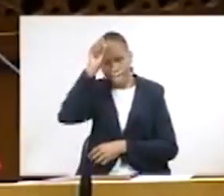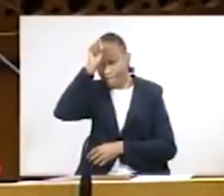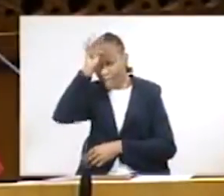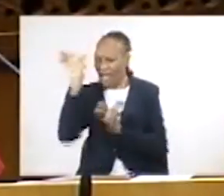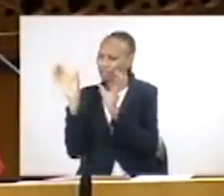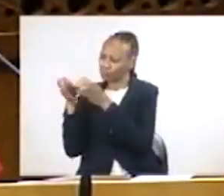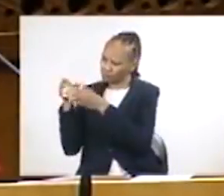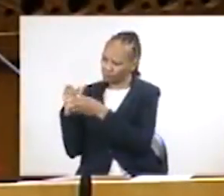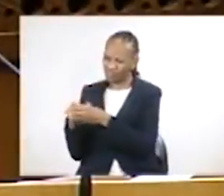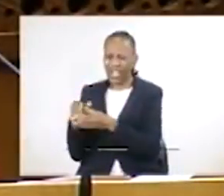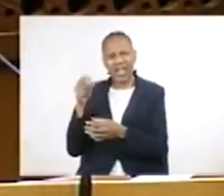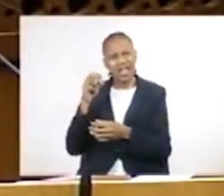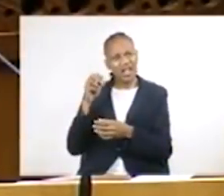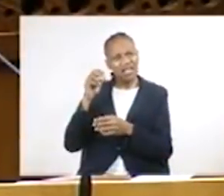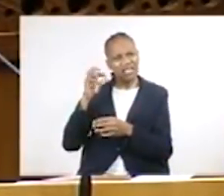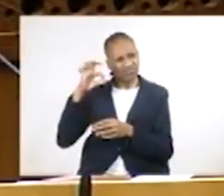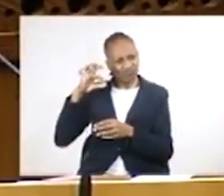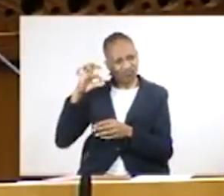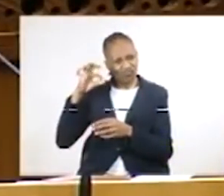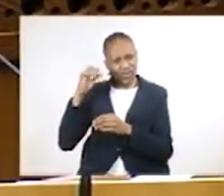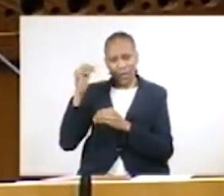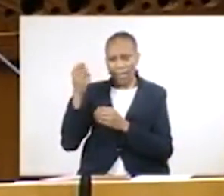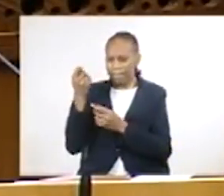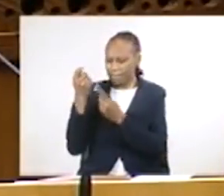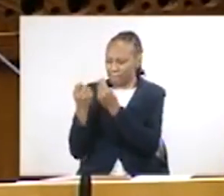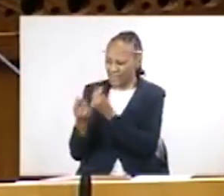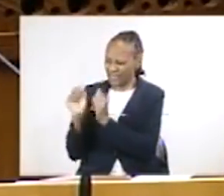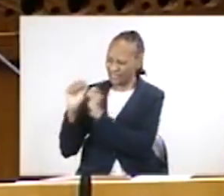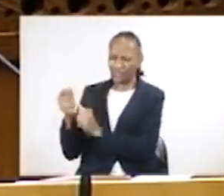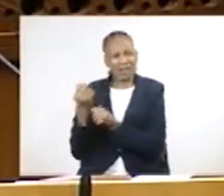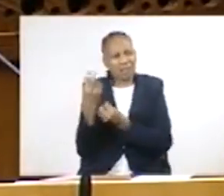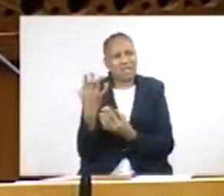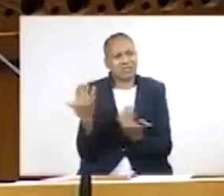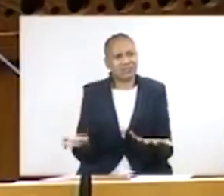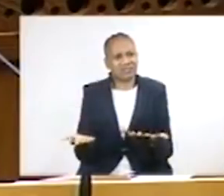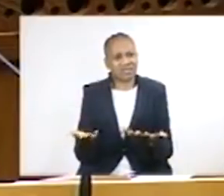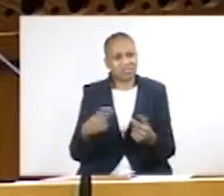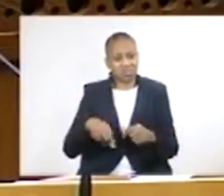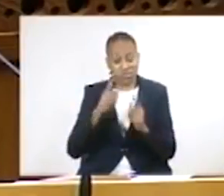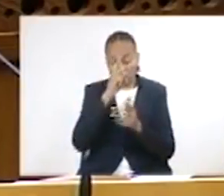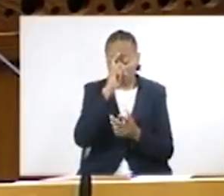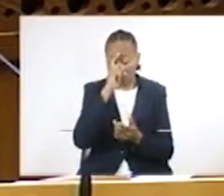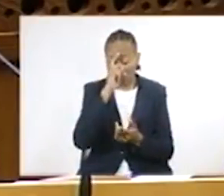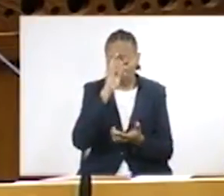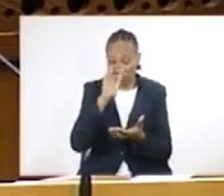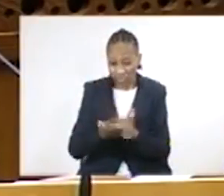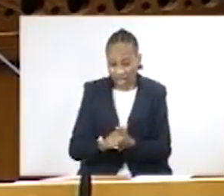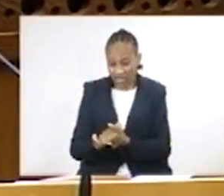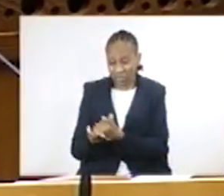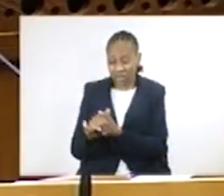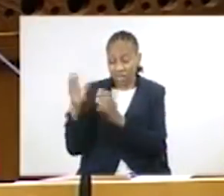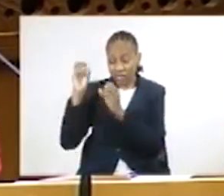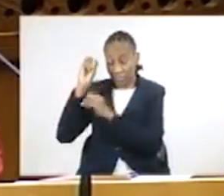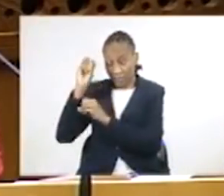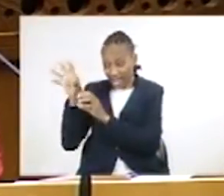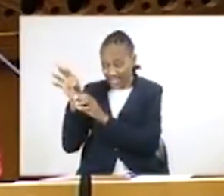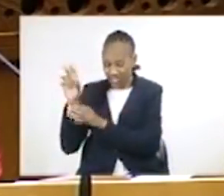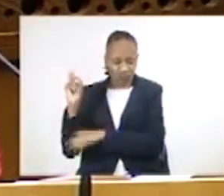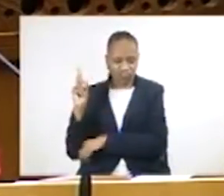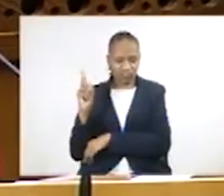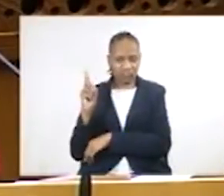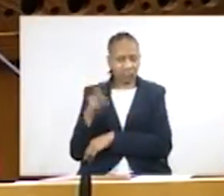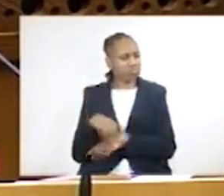on the conditions and salaries of mine workers, including the auditing of the financial books of all the mines by the state, to ascertain